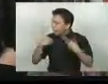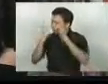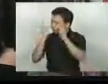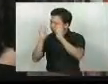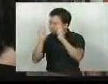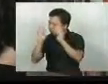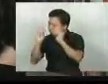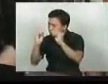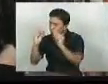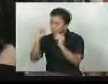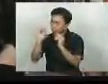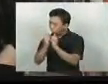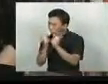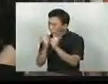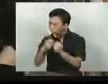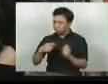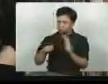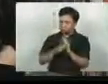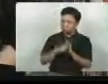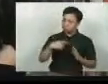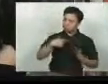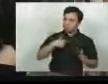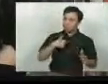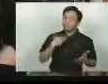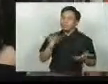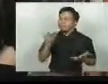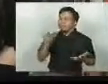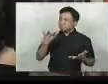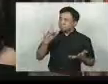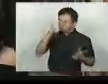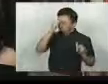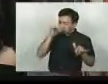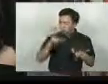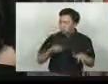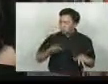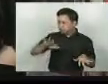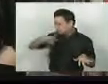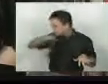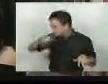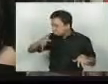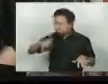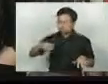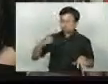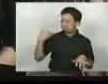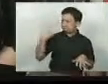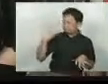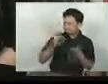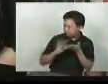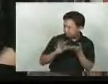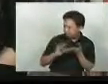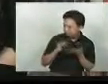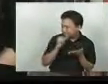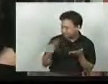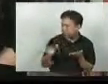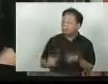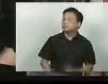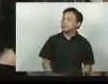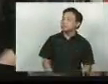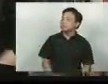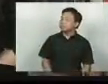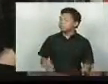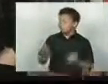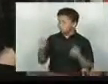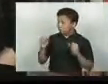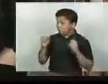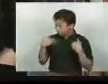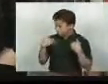let's say I'm computer challenged, I am not an accountant, who will teach me how to use your